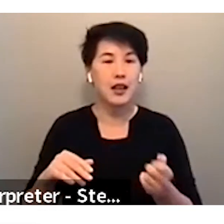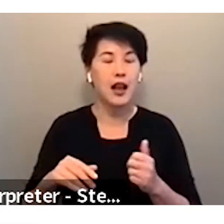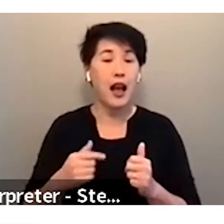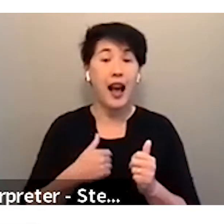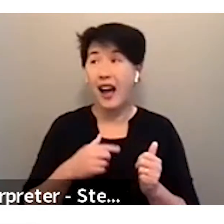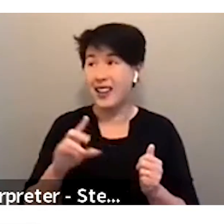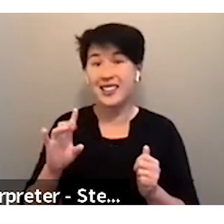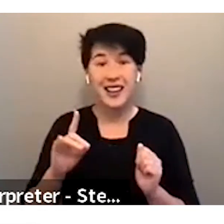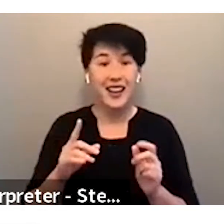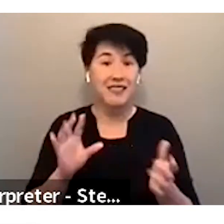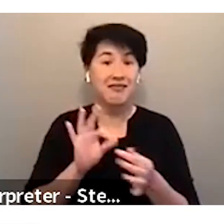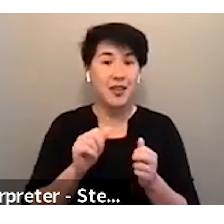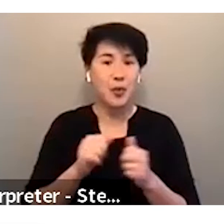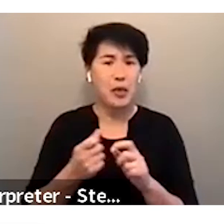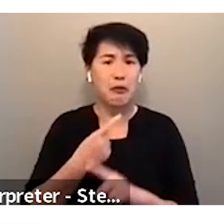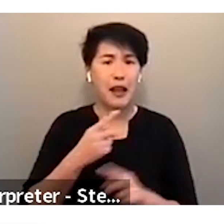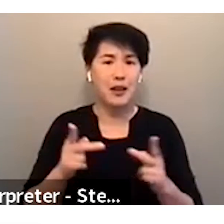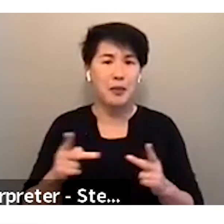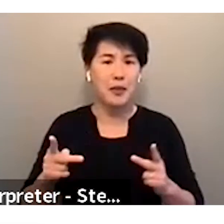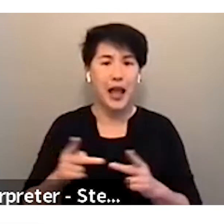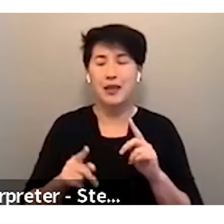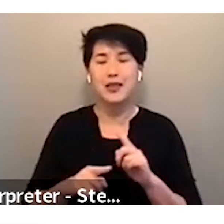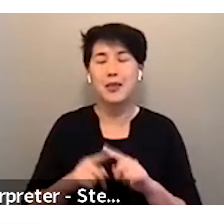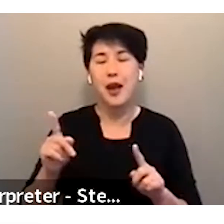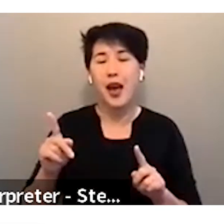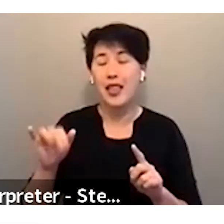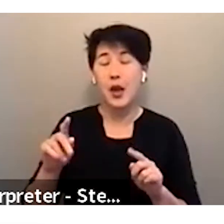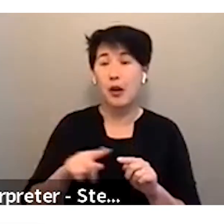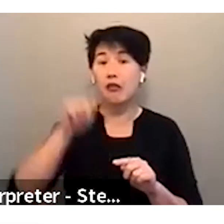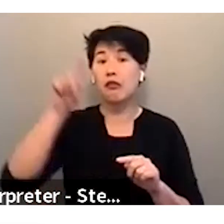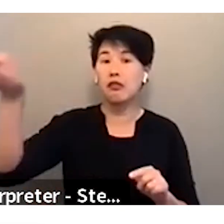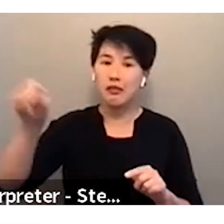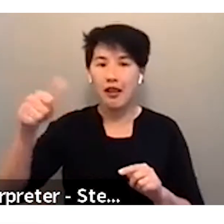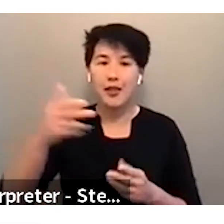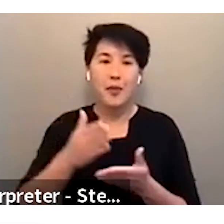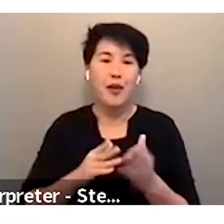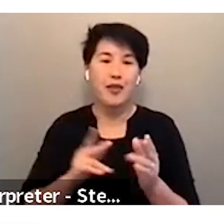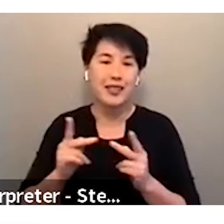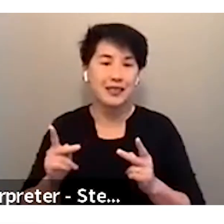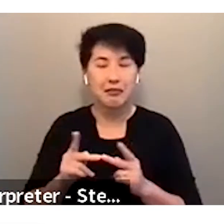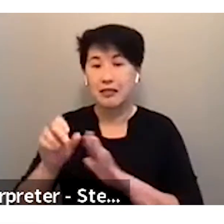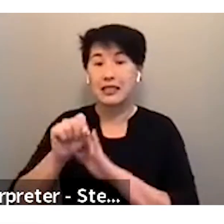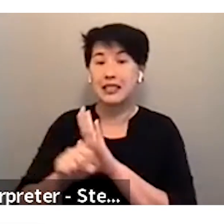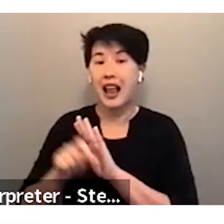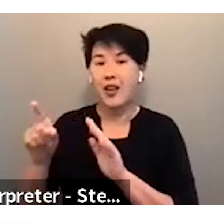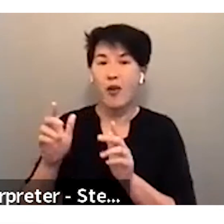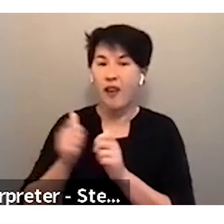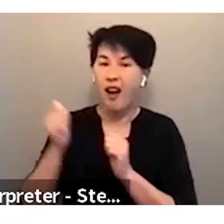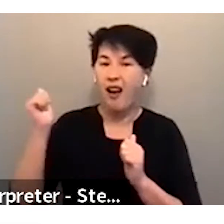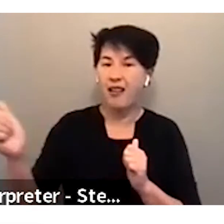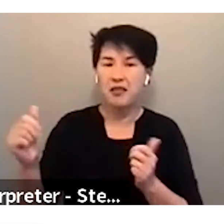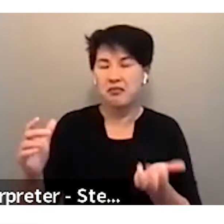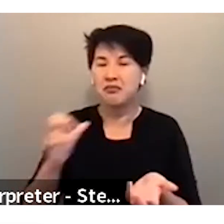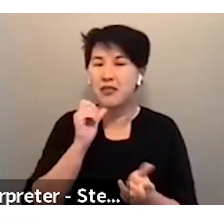locally, because I ended up connecting with random places, but they were across the states or far away,